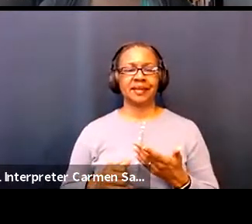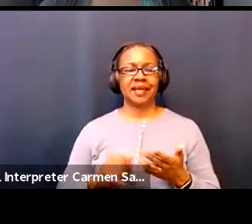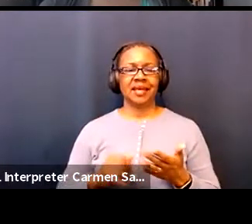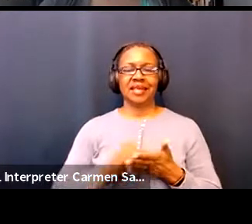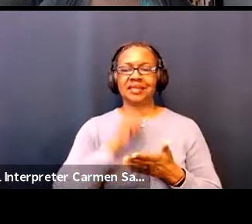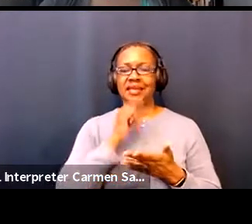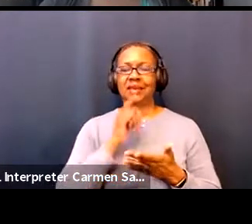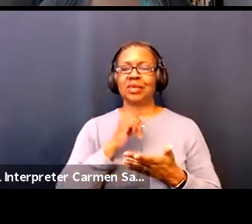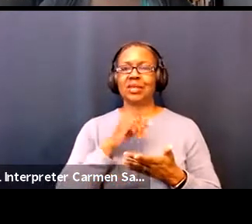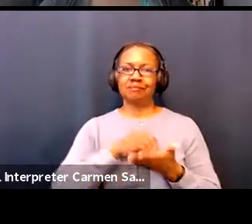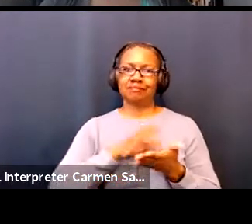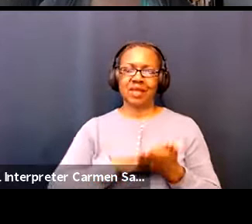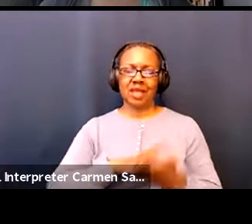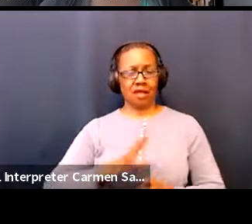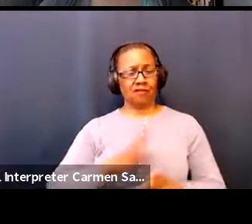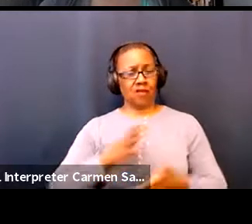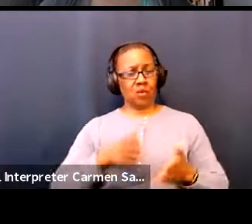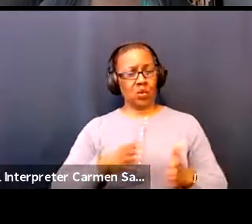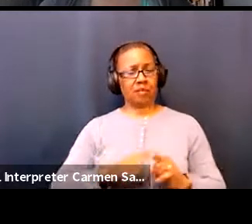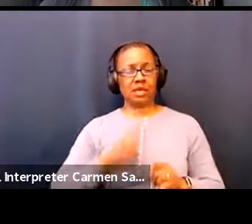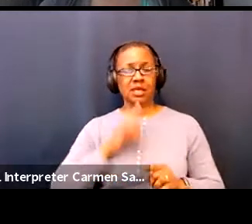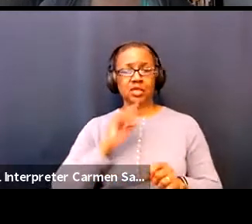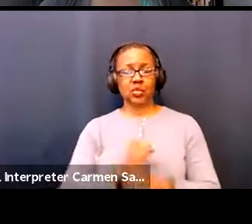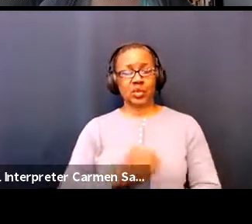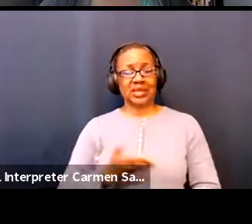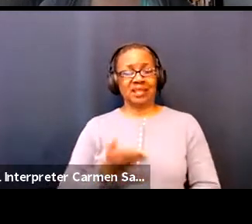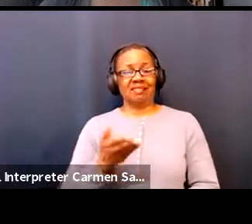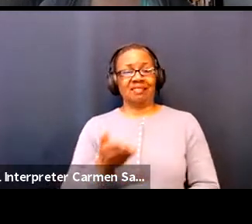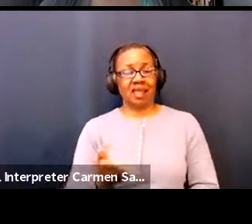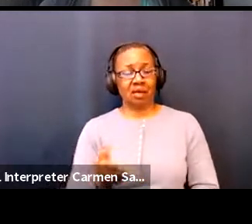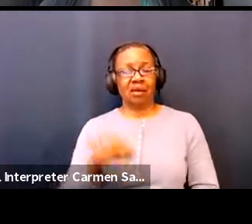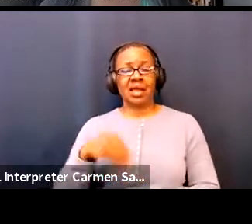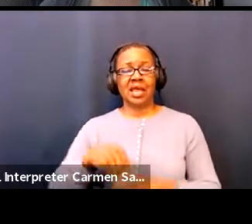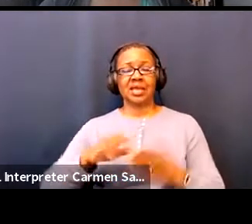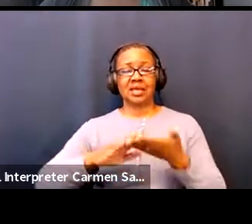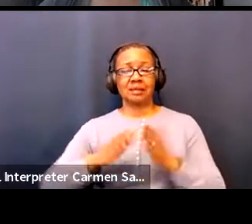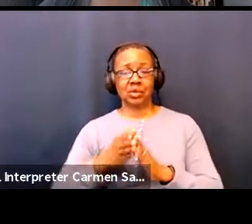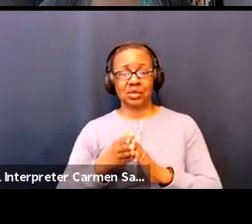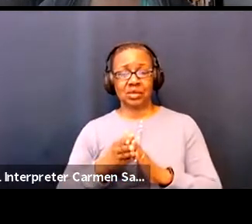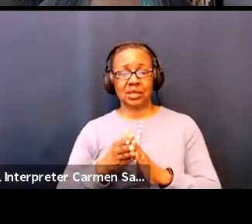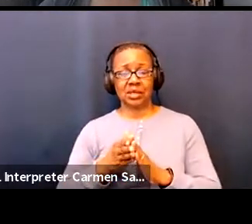formalized, but that is very much alive and existing within the community.